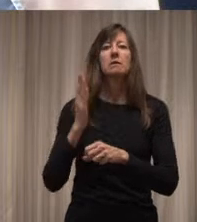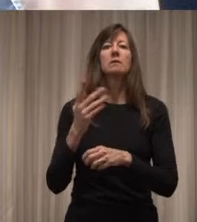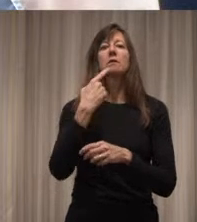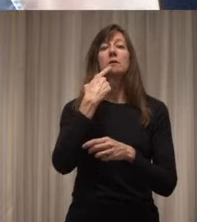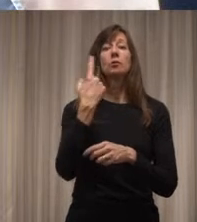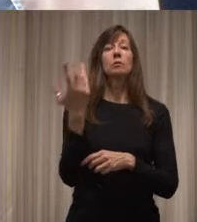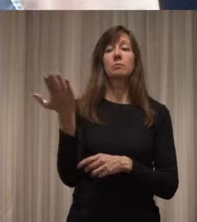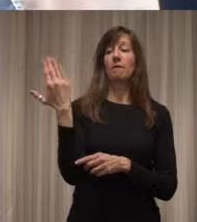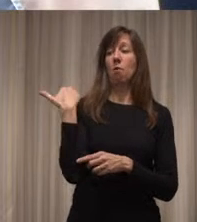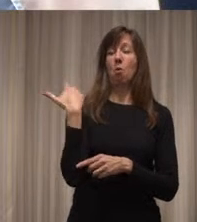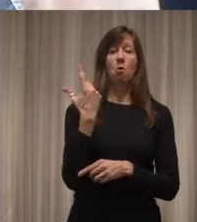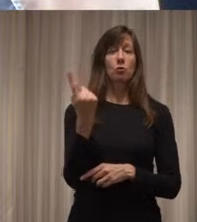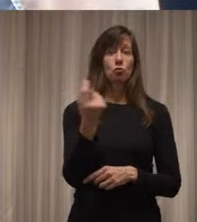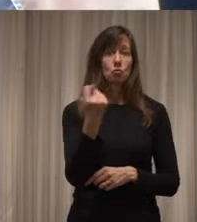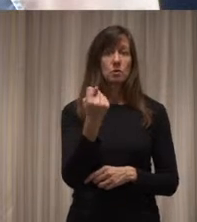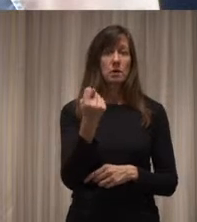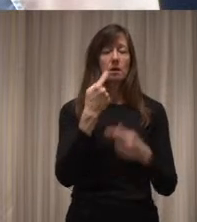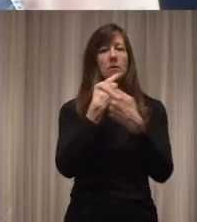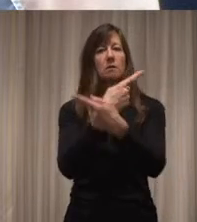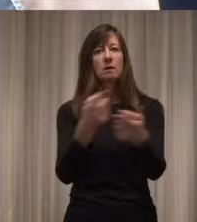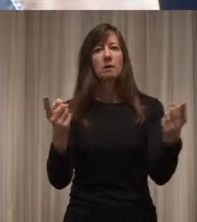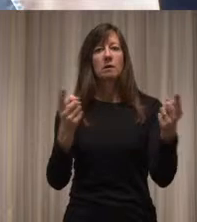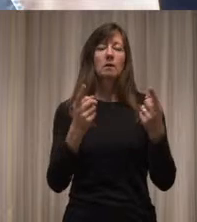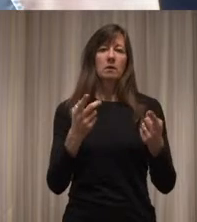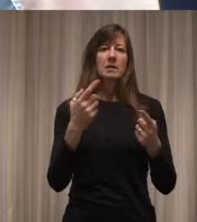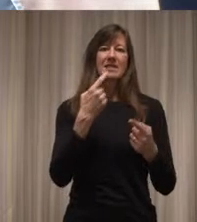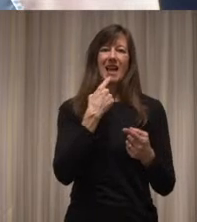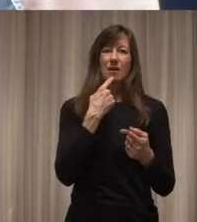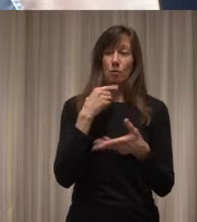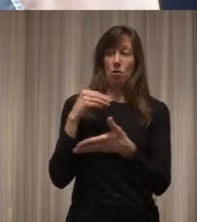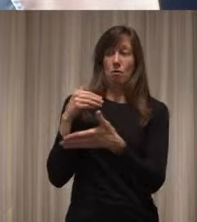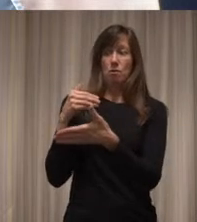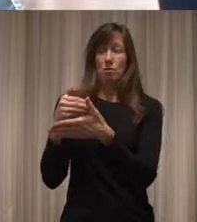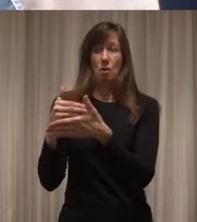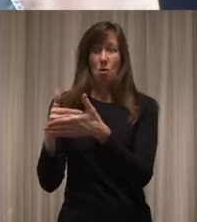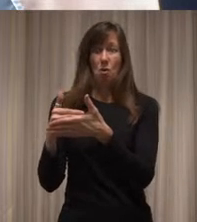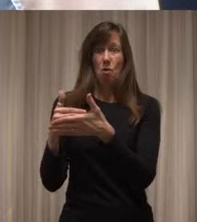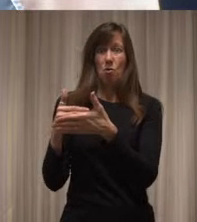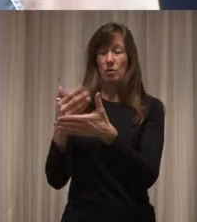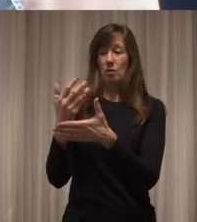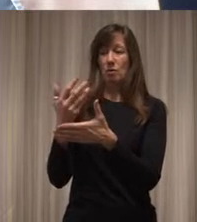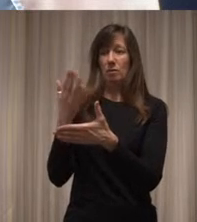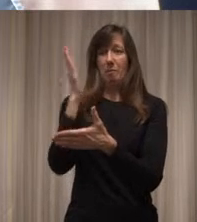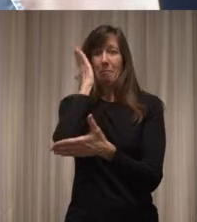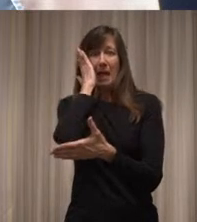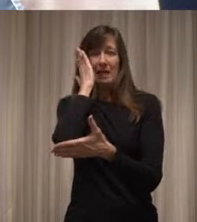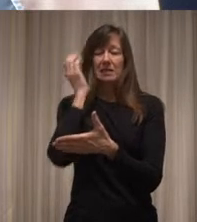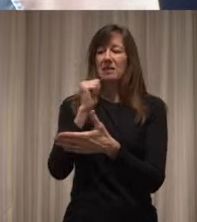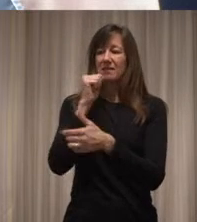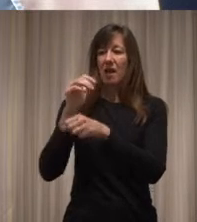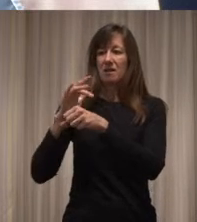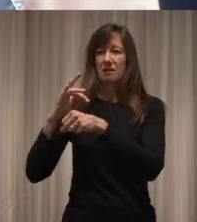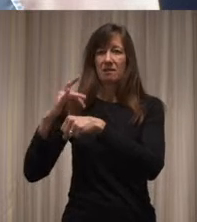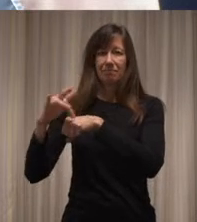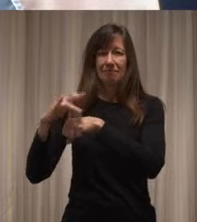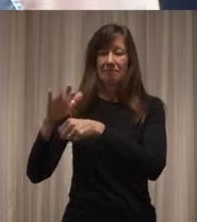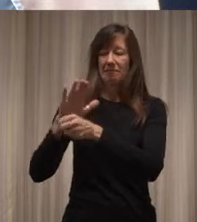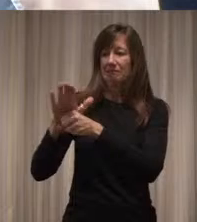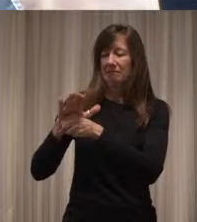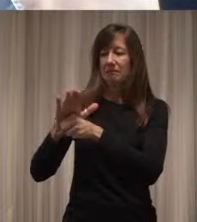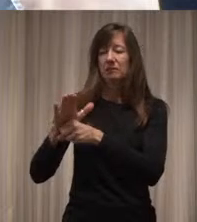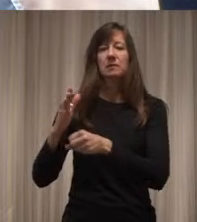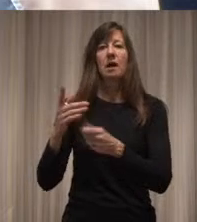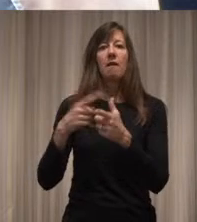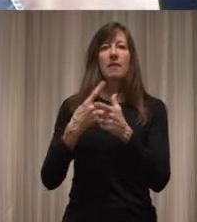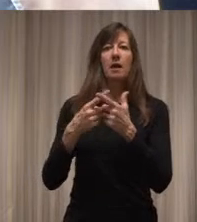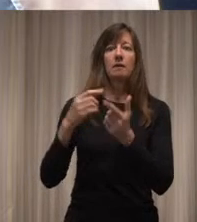30% capacity, which could trigger some restrictions from the state. So that is something that we're watching closely and working